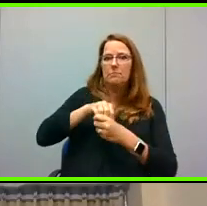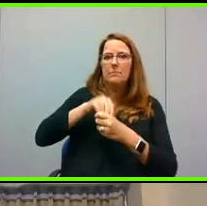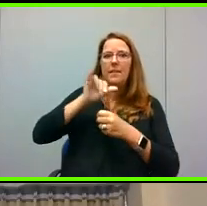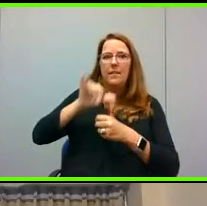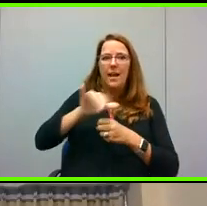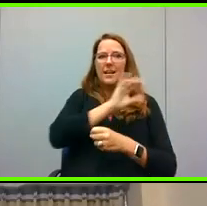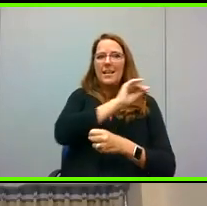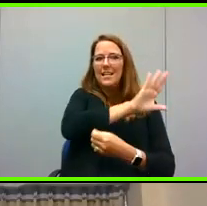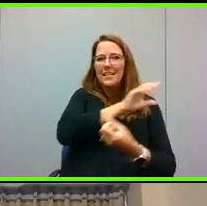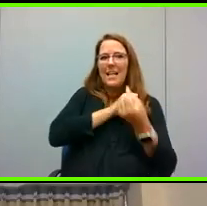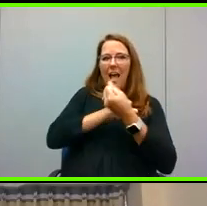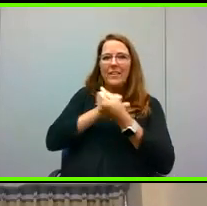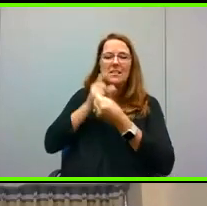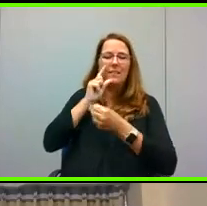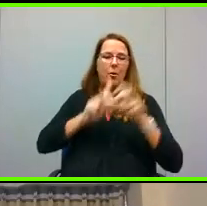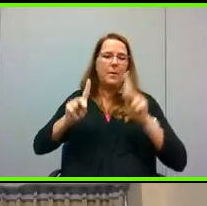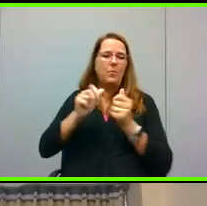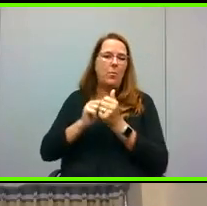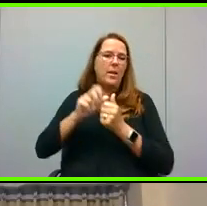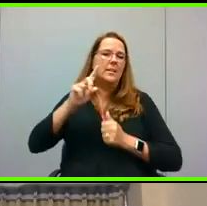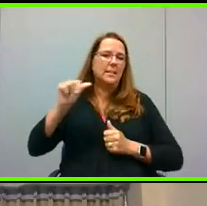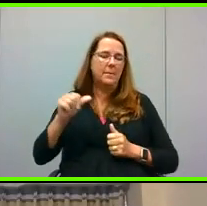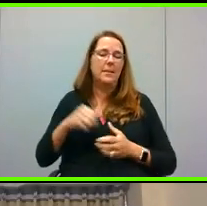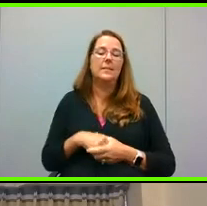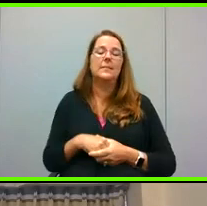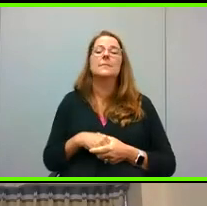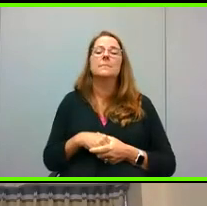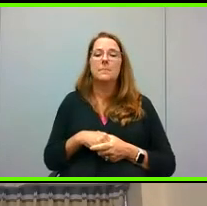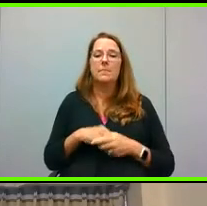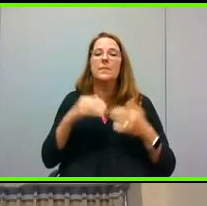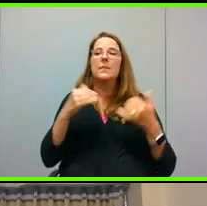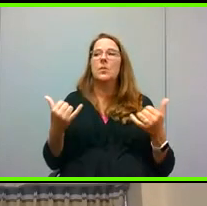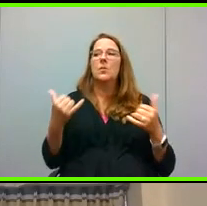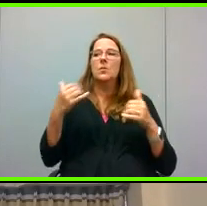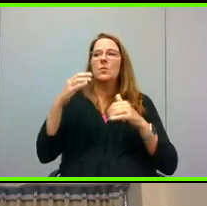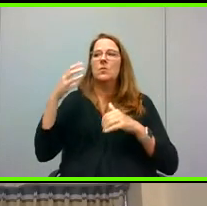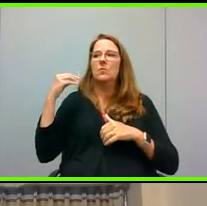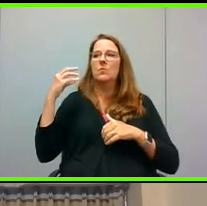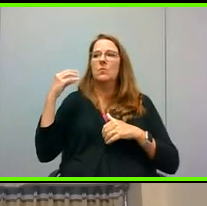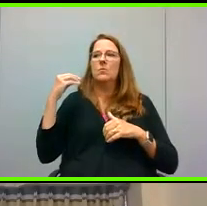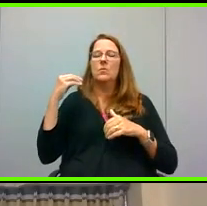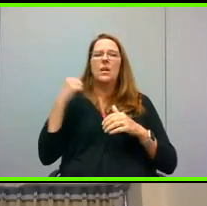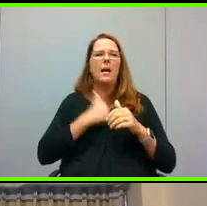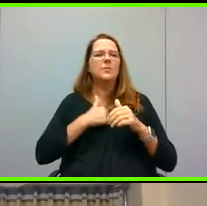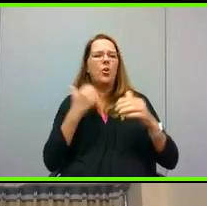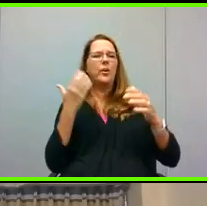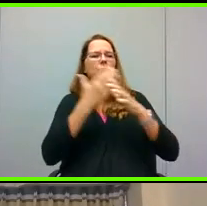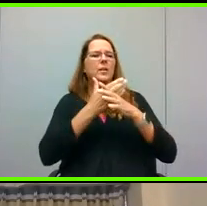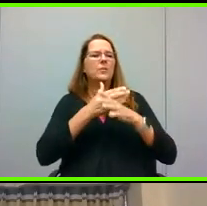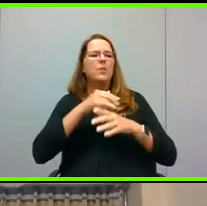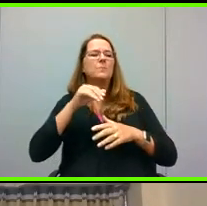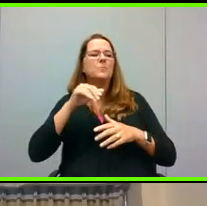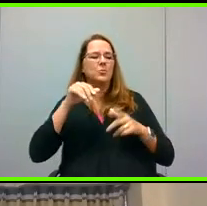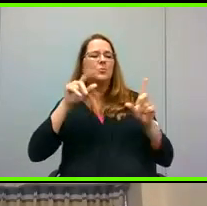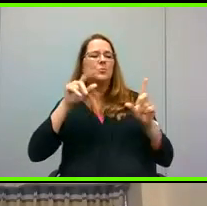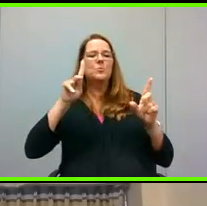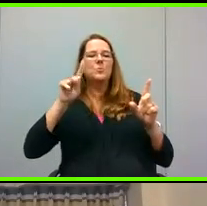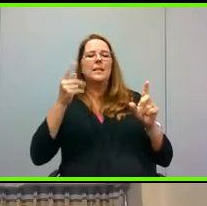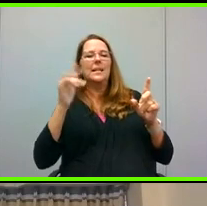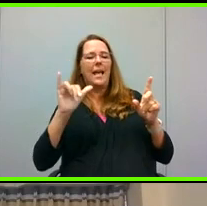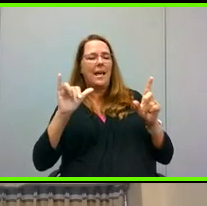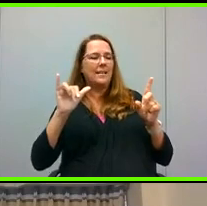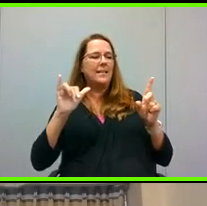with disabilities. So today I'm going to... Enough, Dee Dee? I'm sorry to interrupt you. I just got